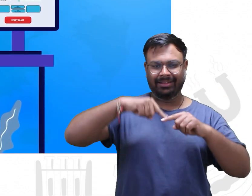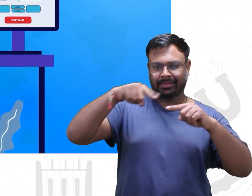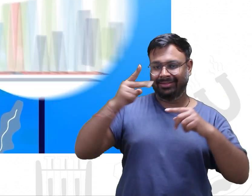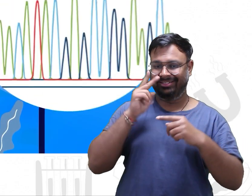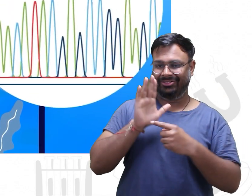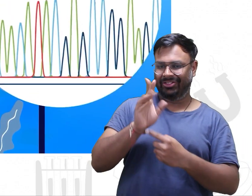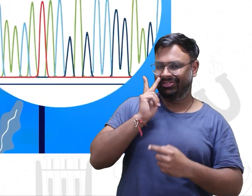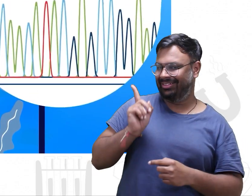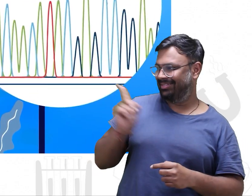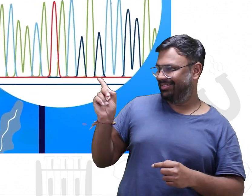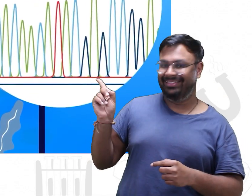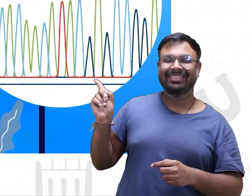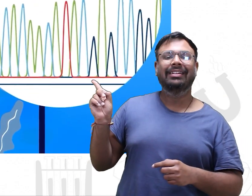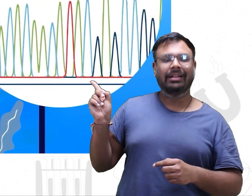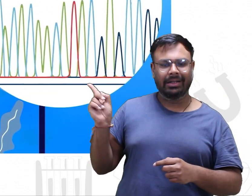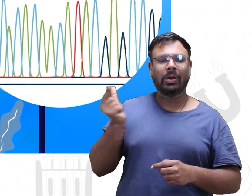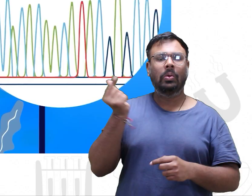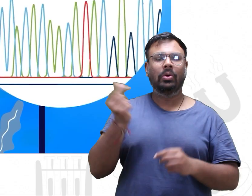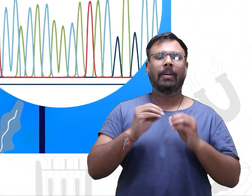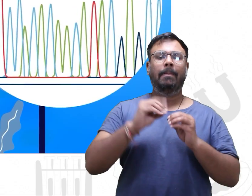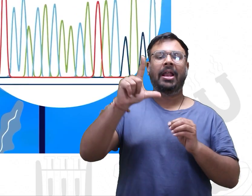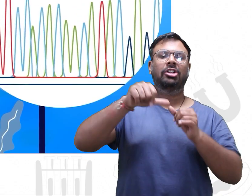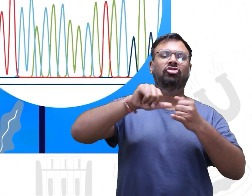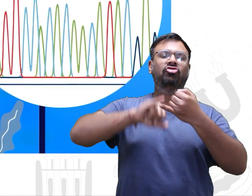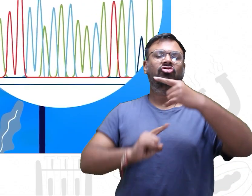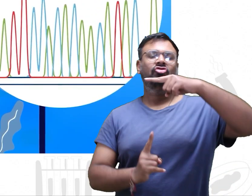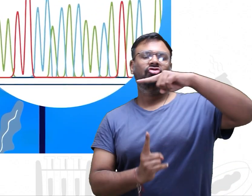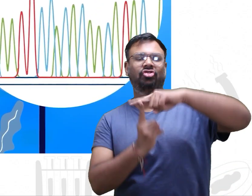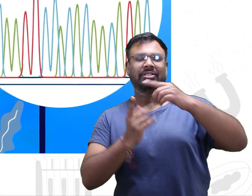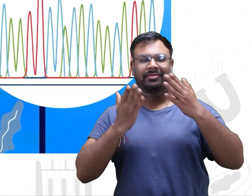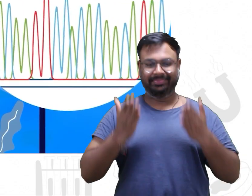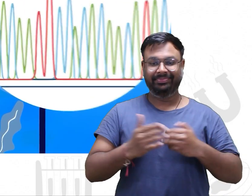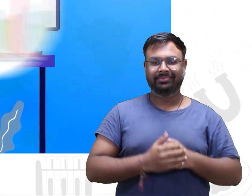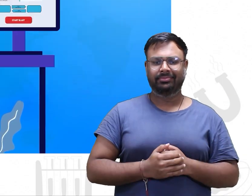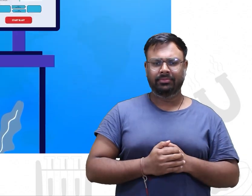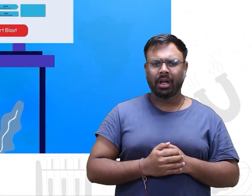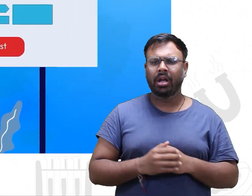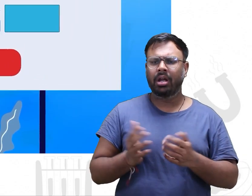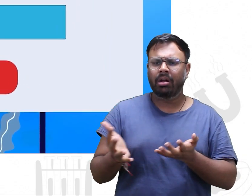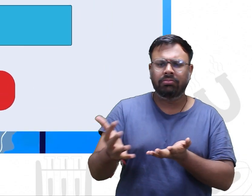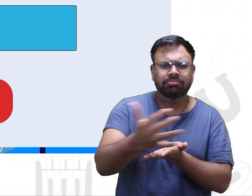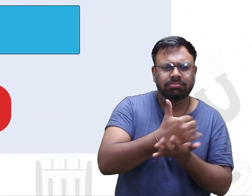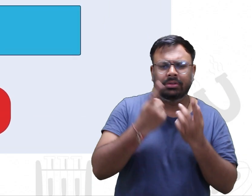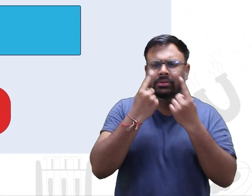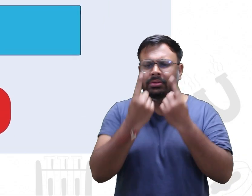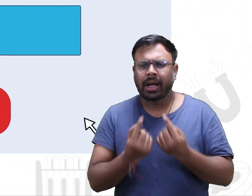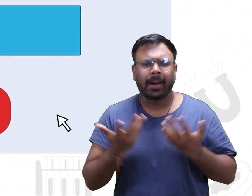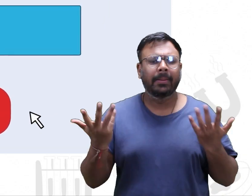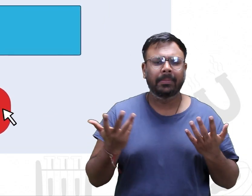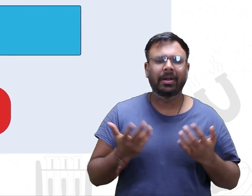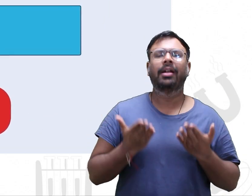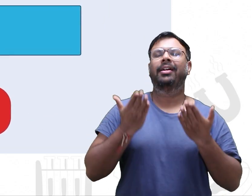DNA. Sanger sequencing generates chromatogram. This chromatogram is used to run a blast on the online nucleotide database such